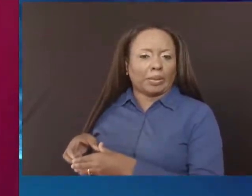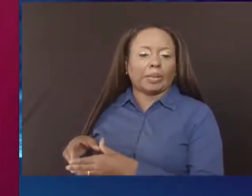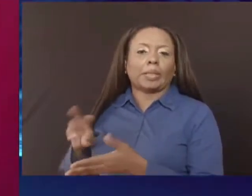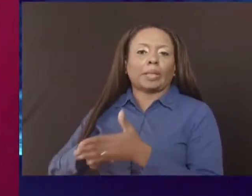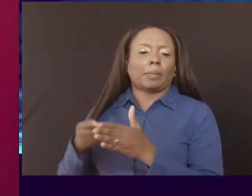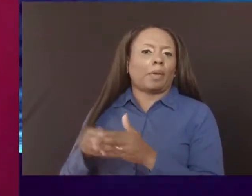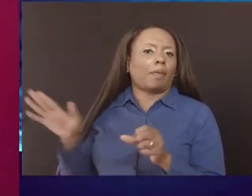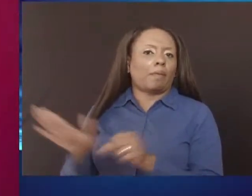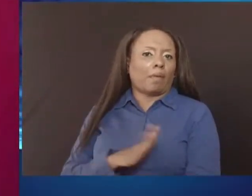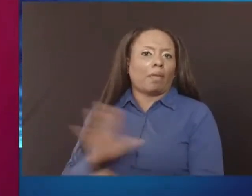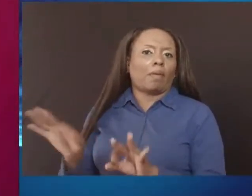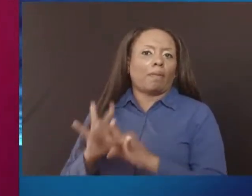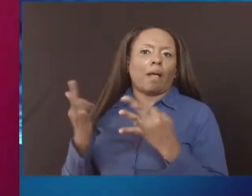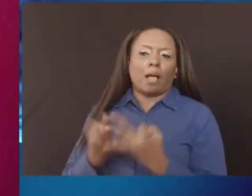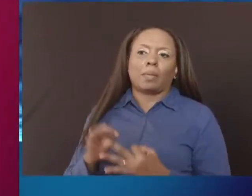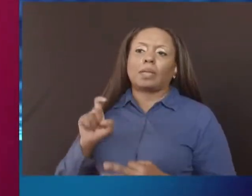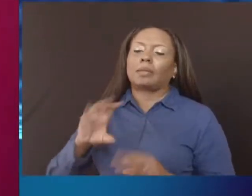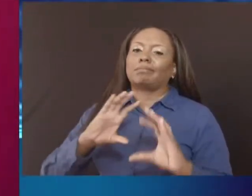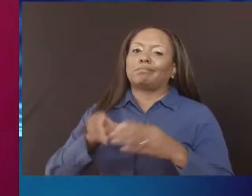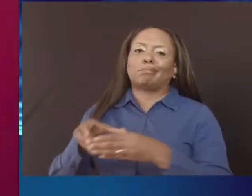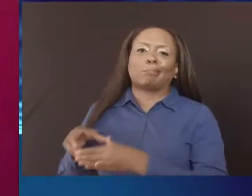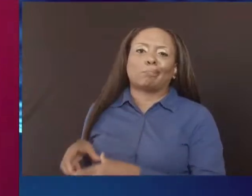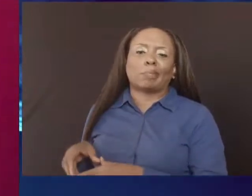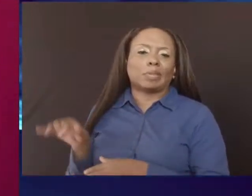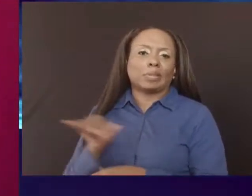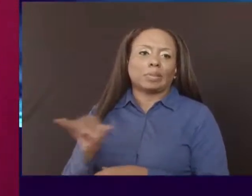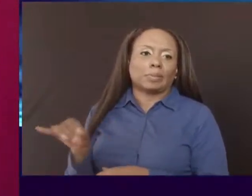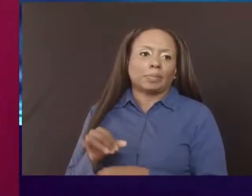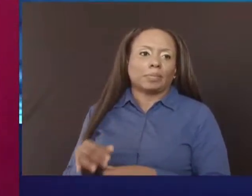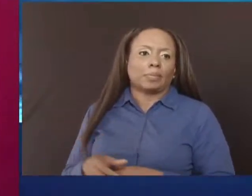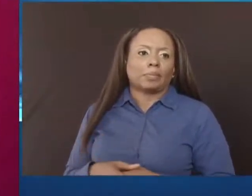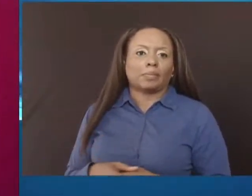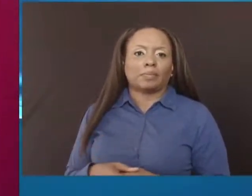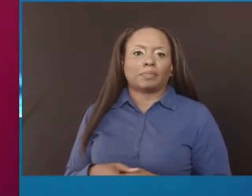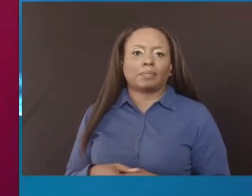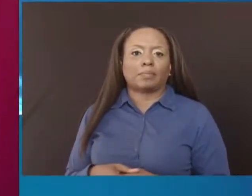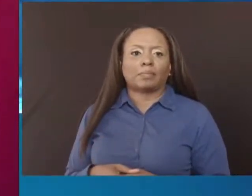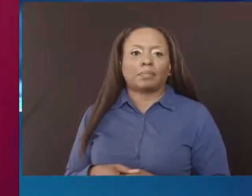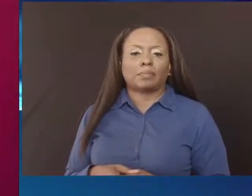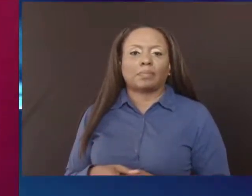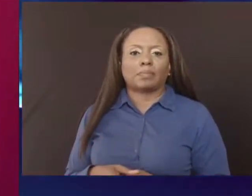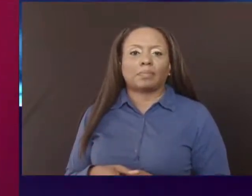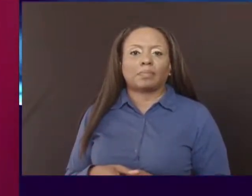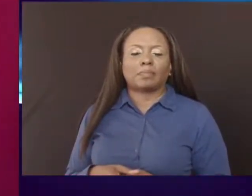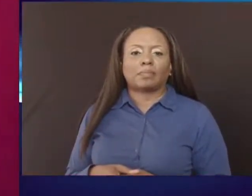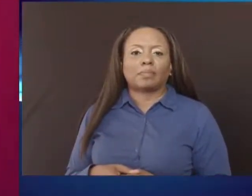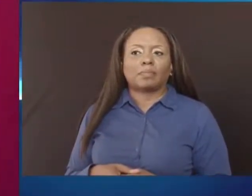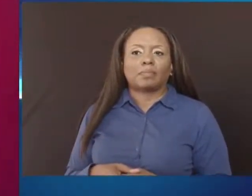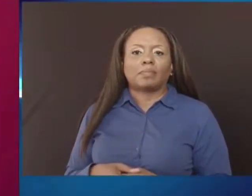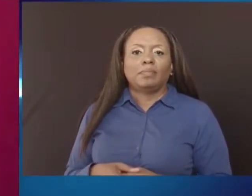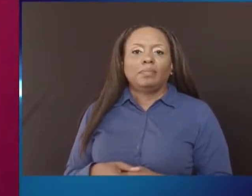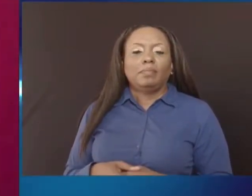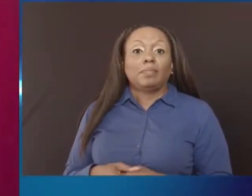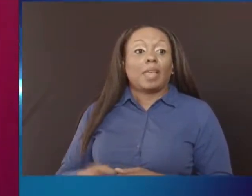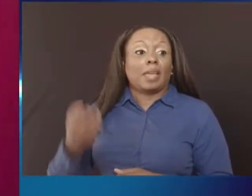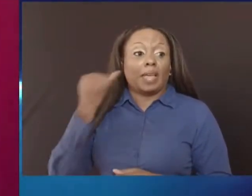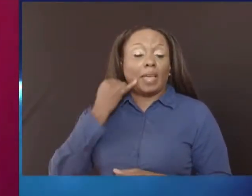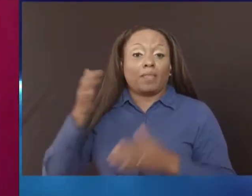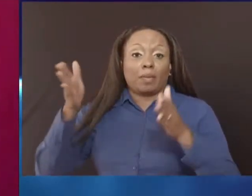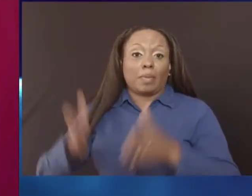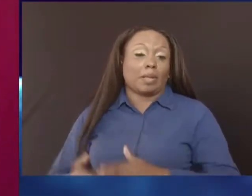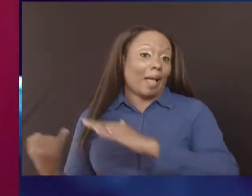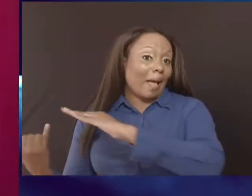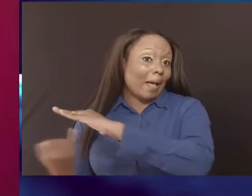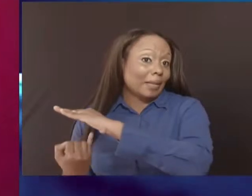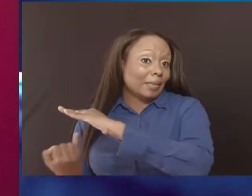entire household has to be in quarantine as well. If you have a situation in which somebody's isolating because they're